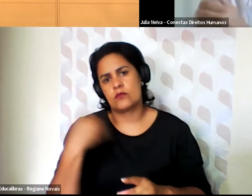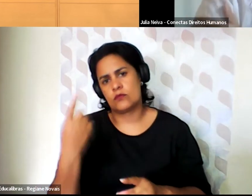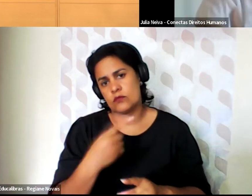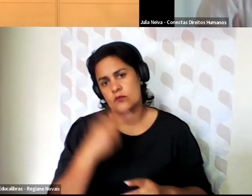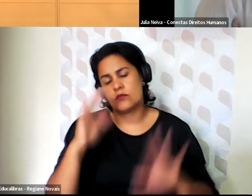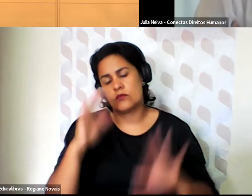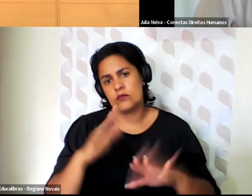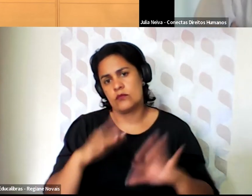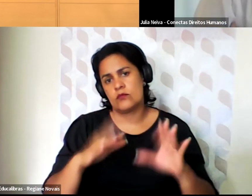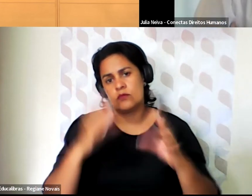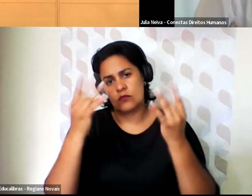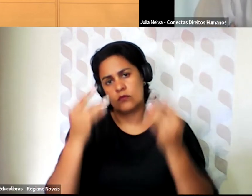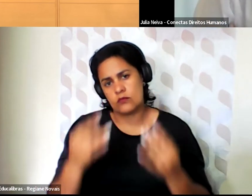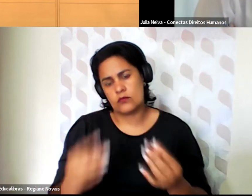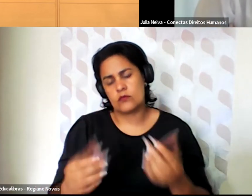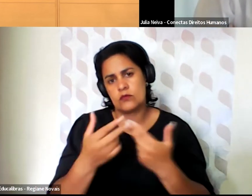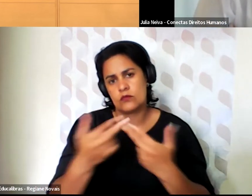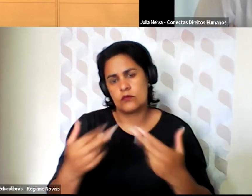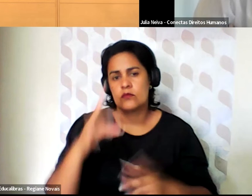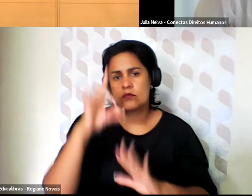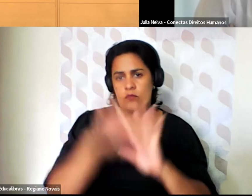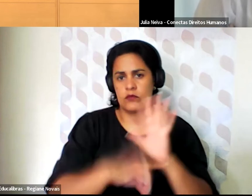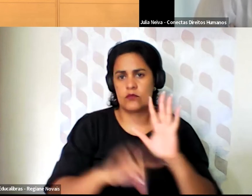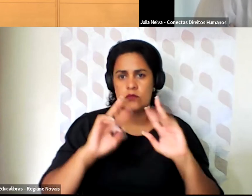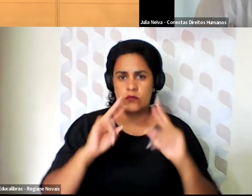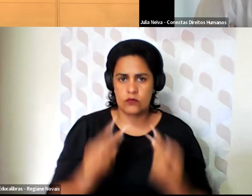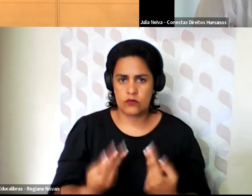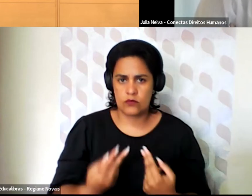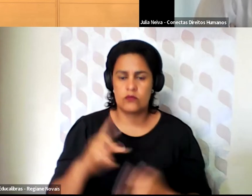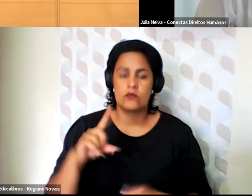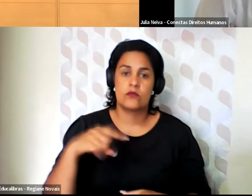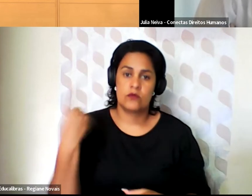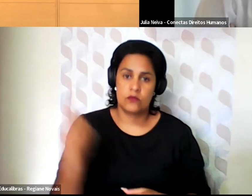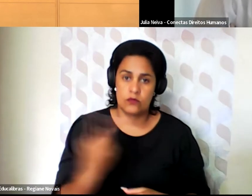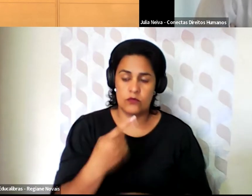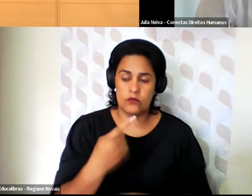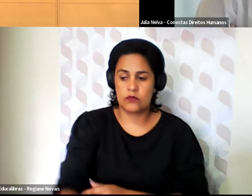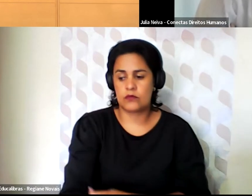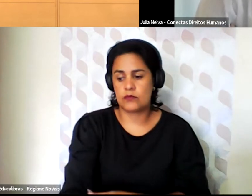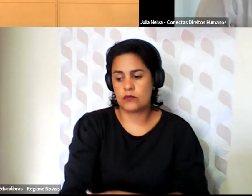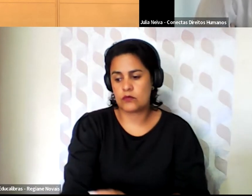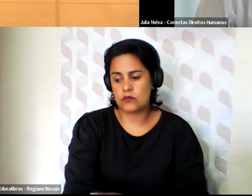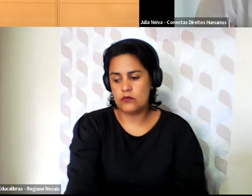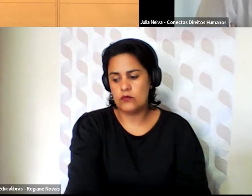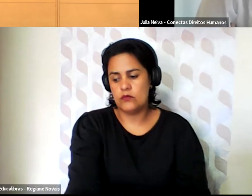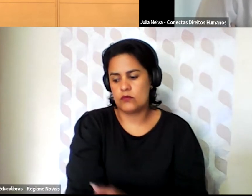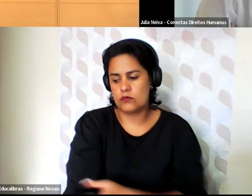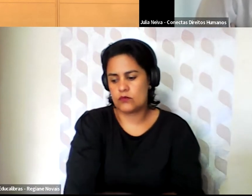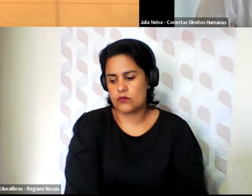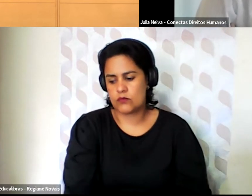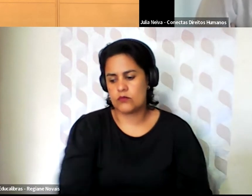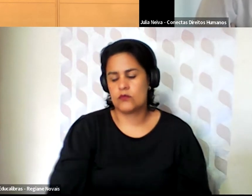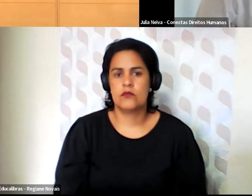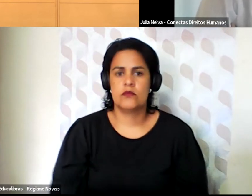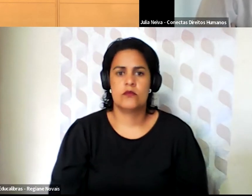human rights. We are not a human rights organization, but we have, for example, as I quoted in the OECD guidelines for multinational enterprises, a strong human